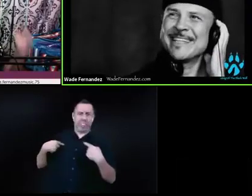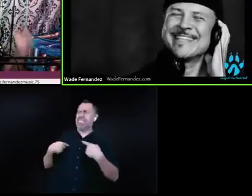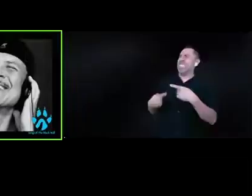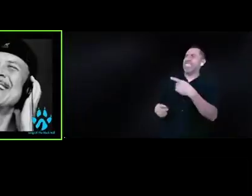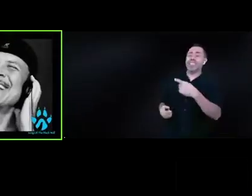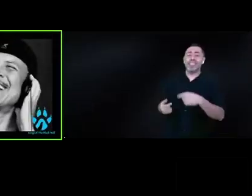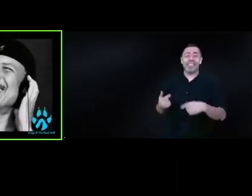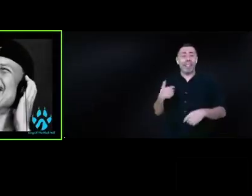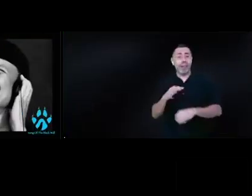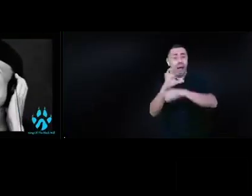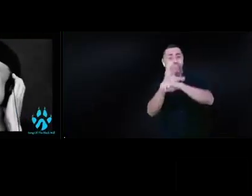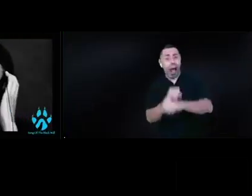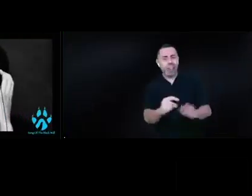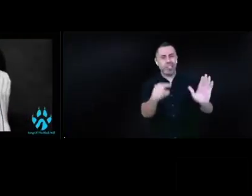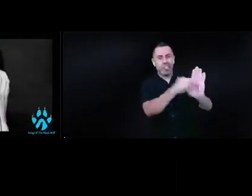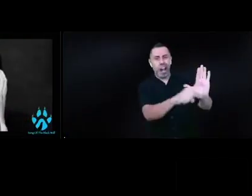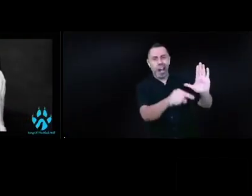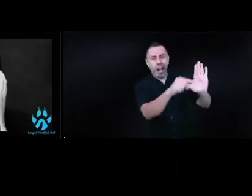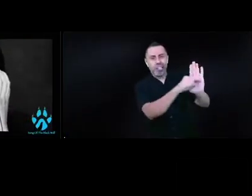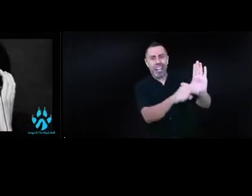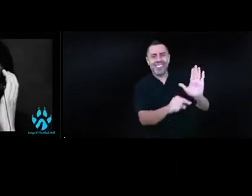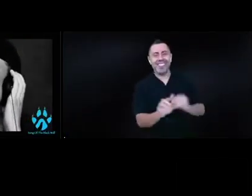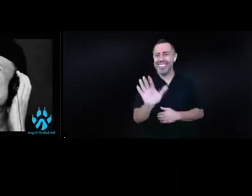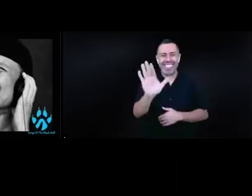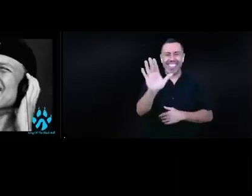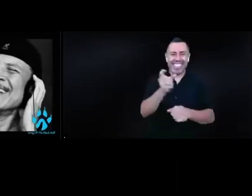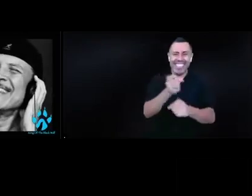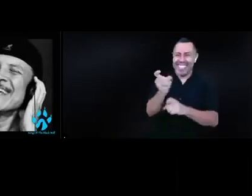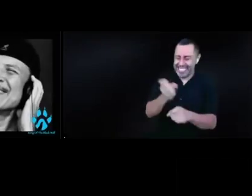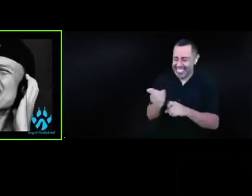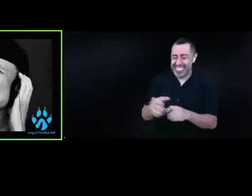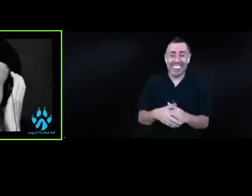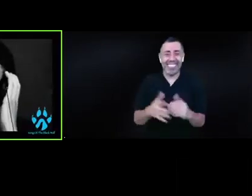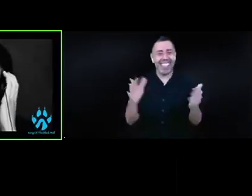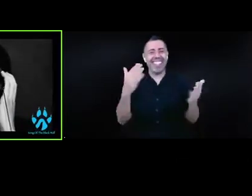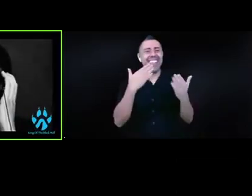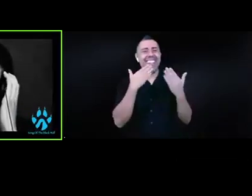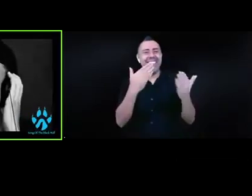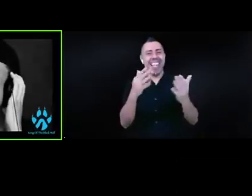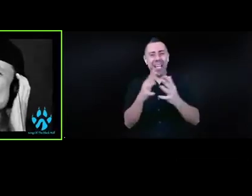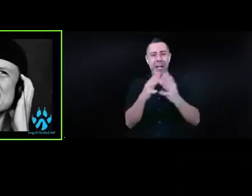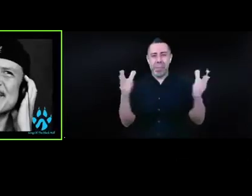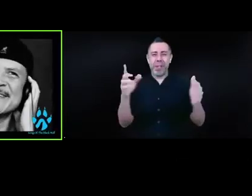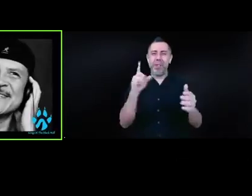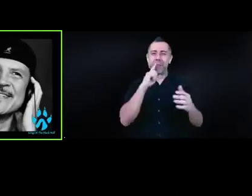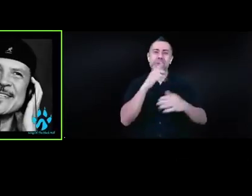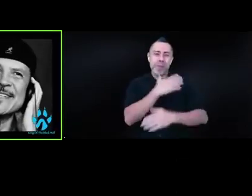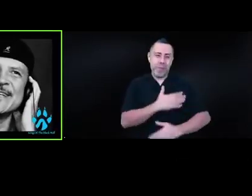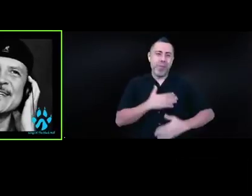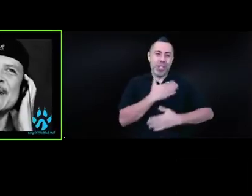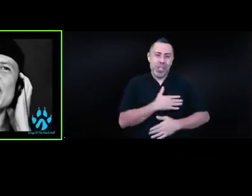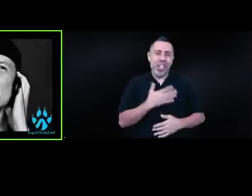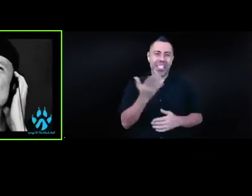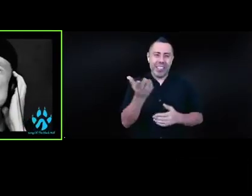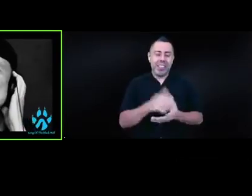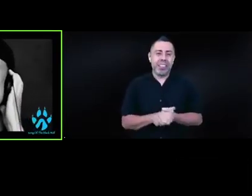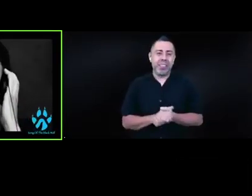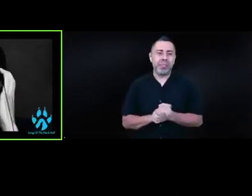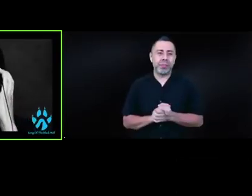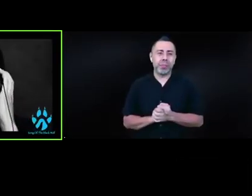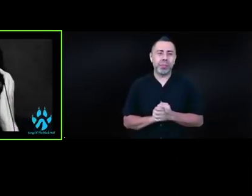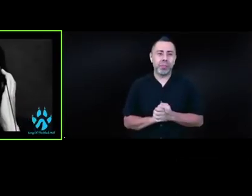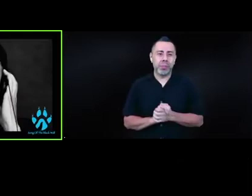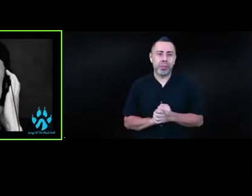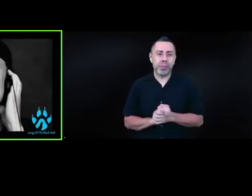me. No, but thank you so much. I really appreciate it. Poso